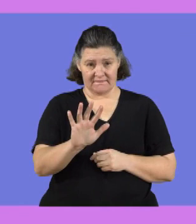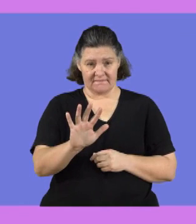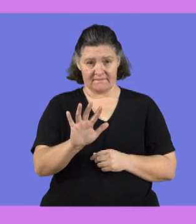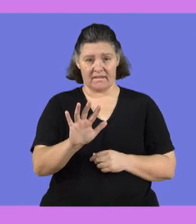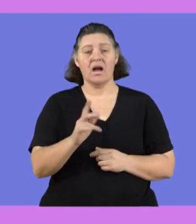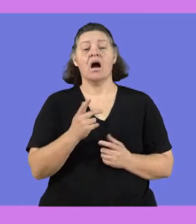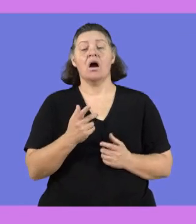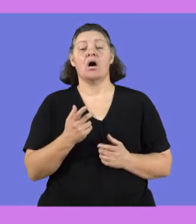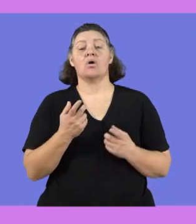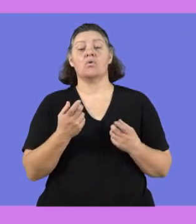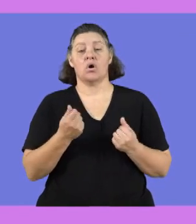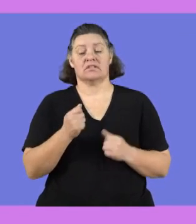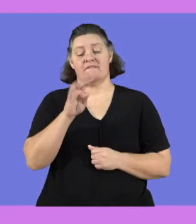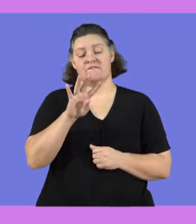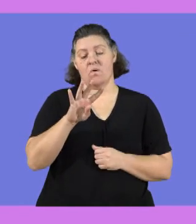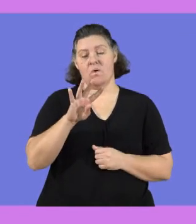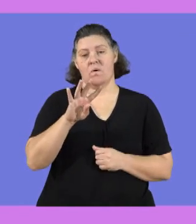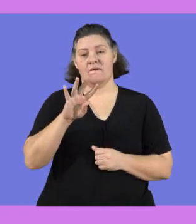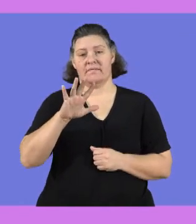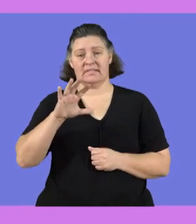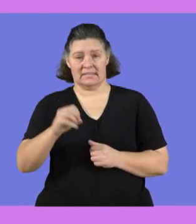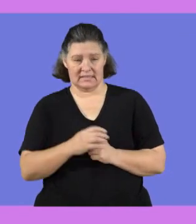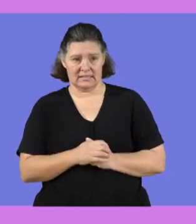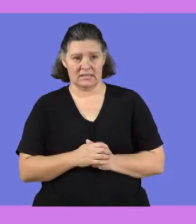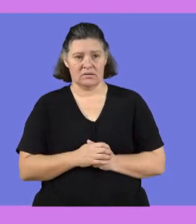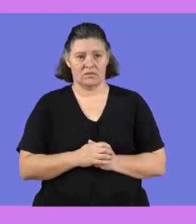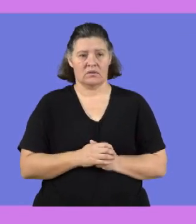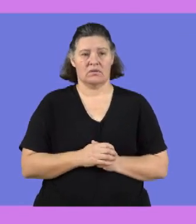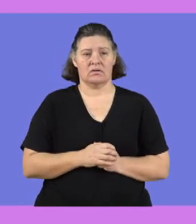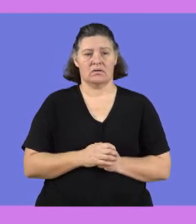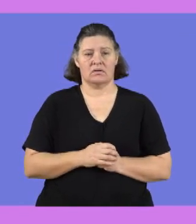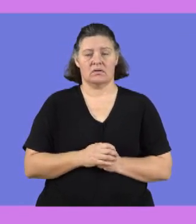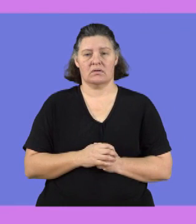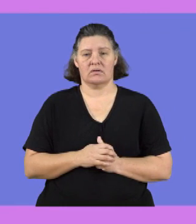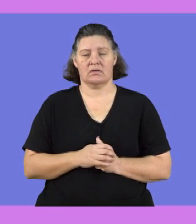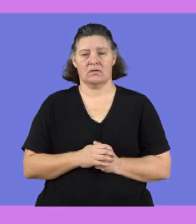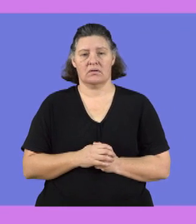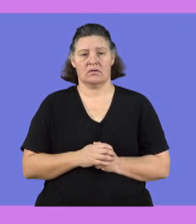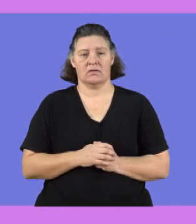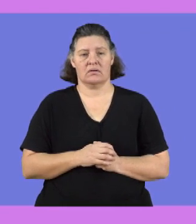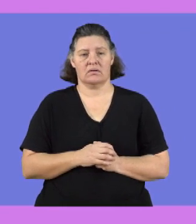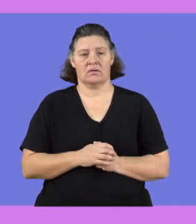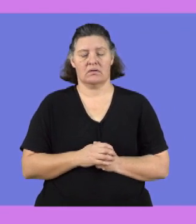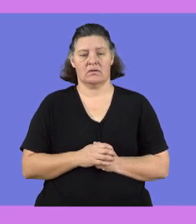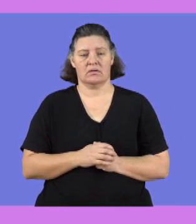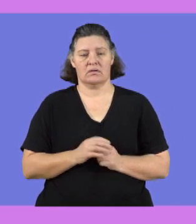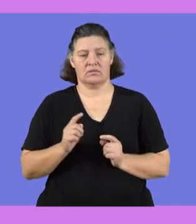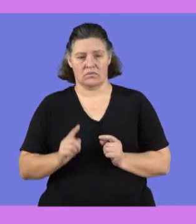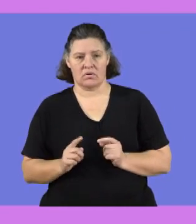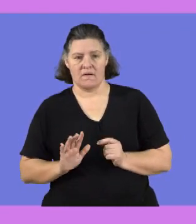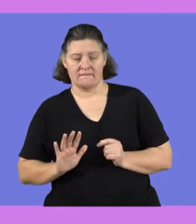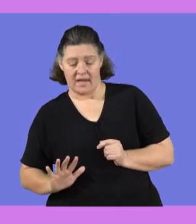finally, if there are 5, the cost is 440. So this is your 5, and then the cost of